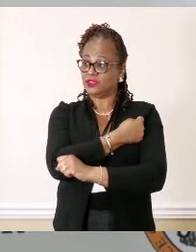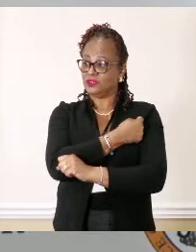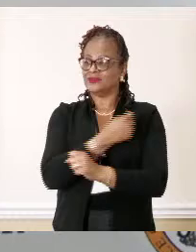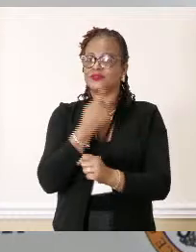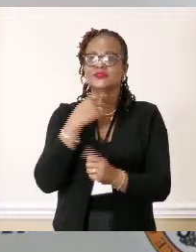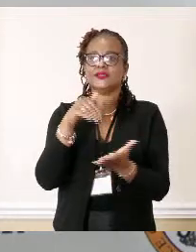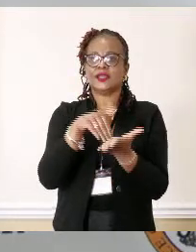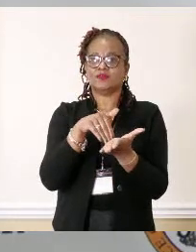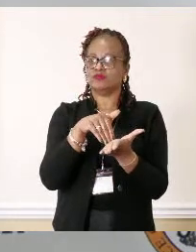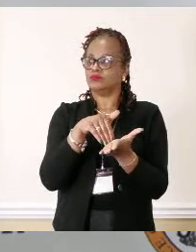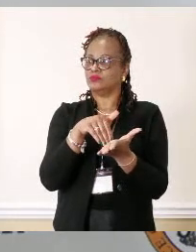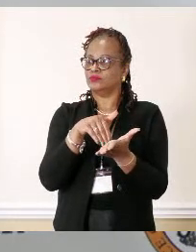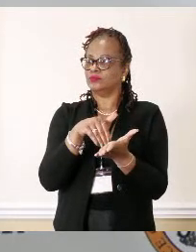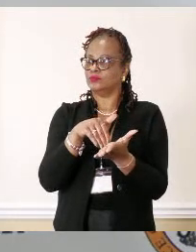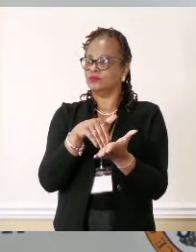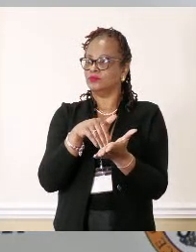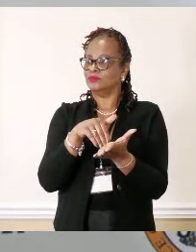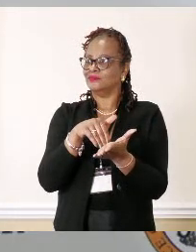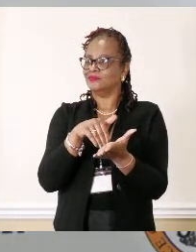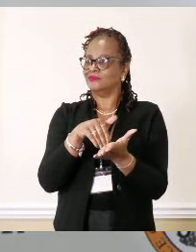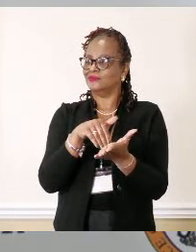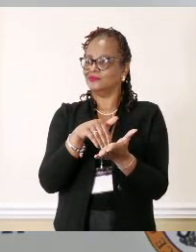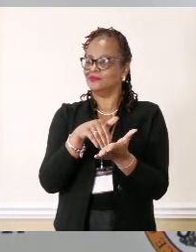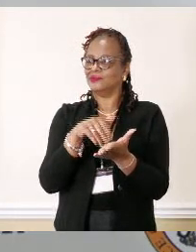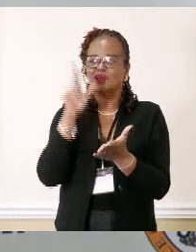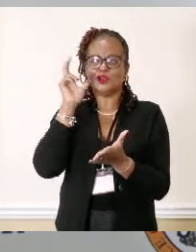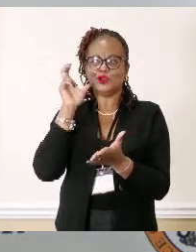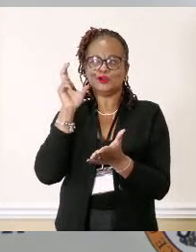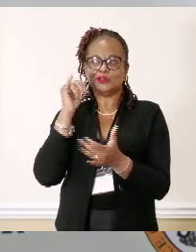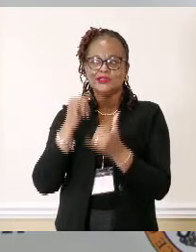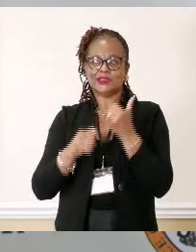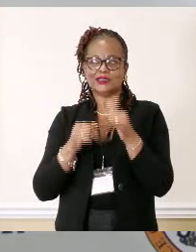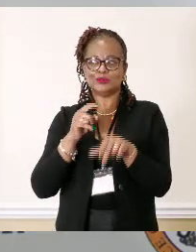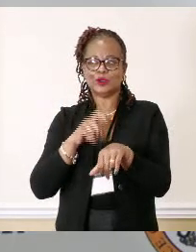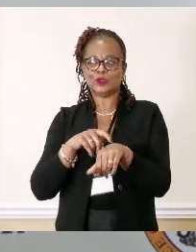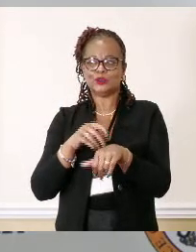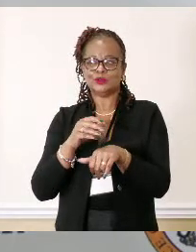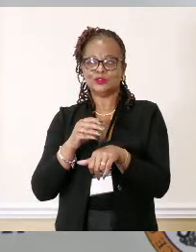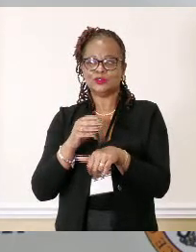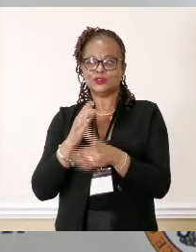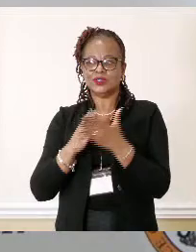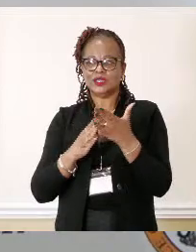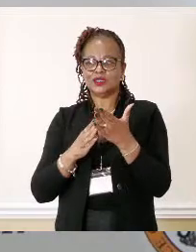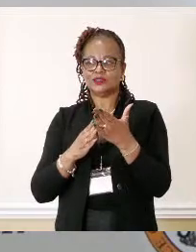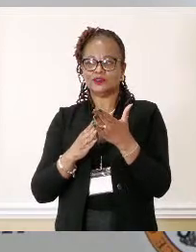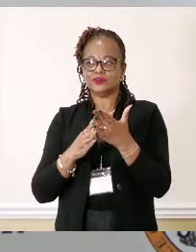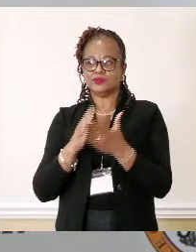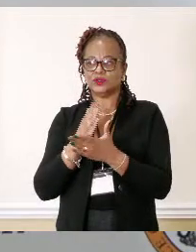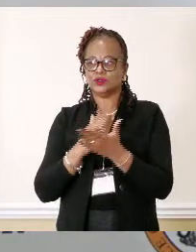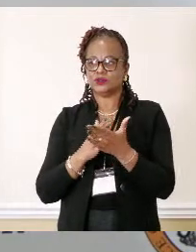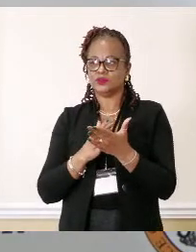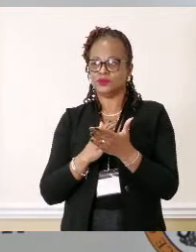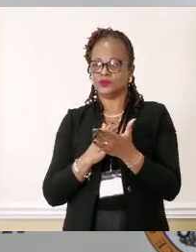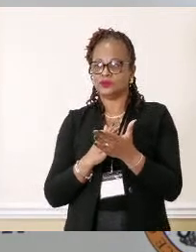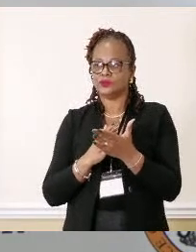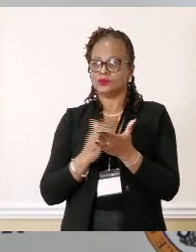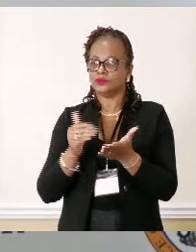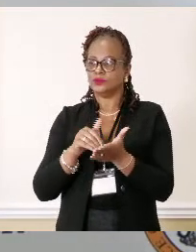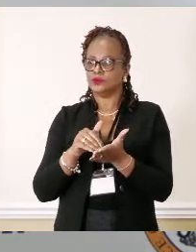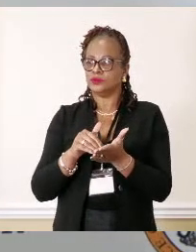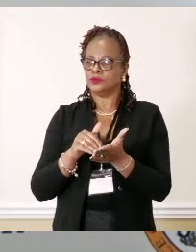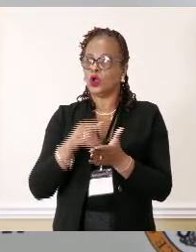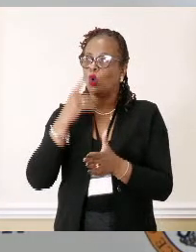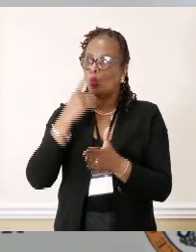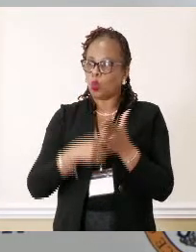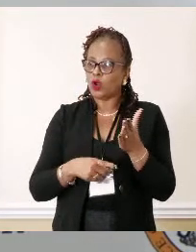Do you mind repeating that? I only heard a part of it. Please repeat your question. Yes, what is